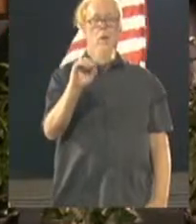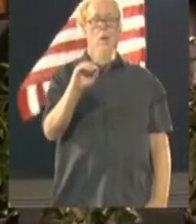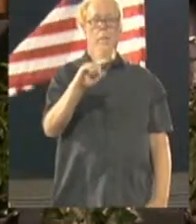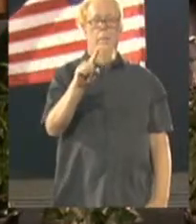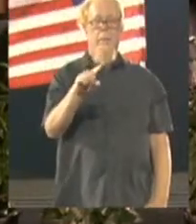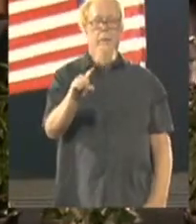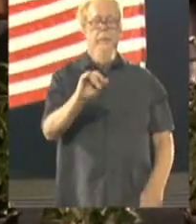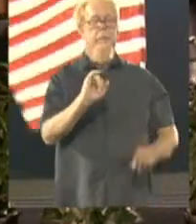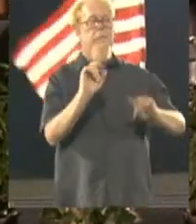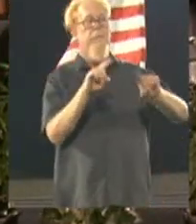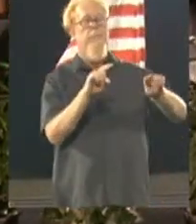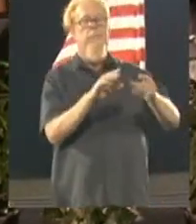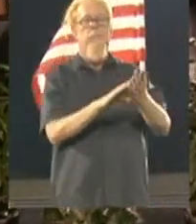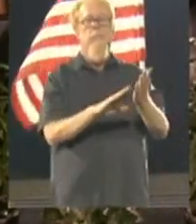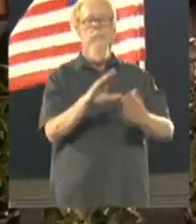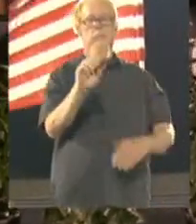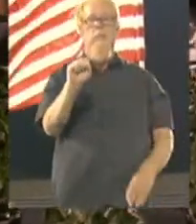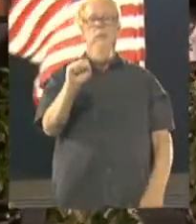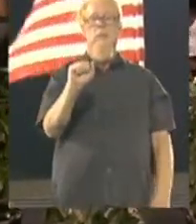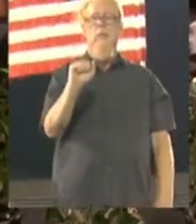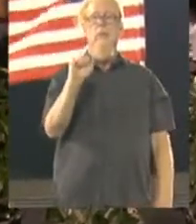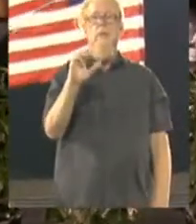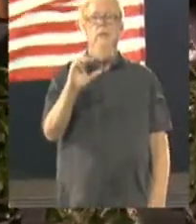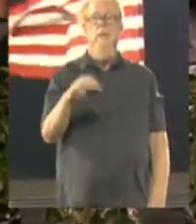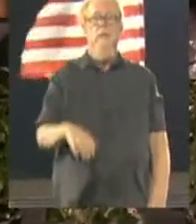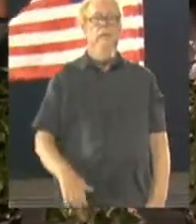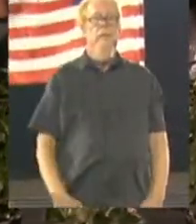attending San Antonio College.